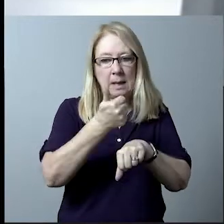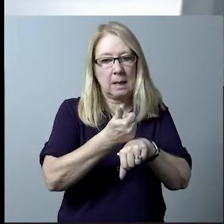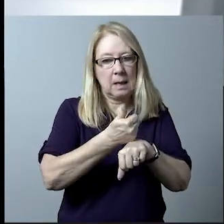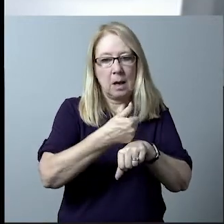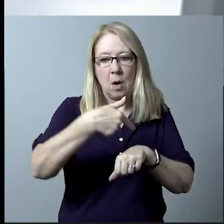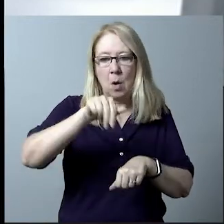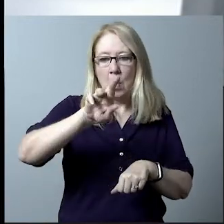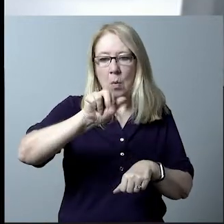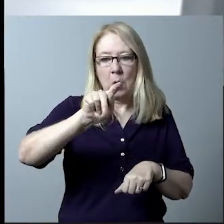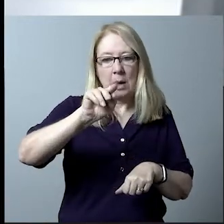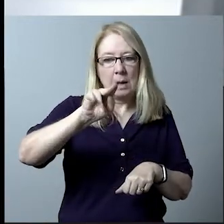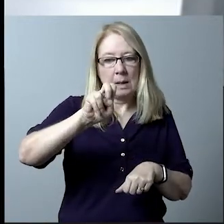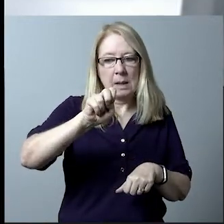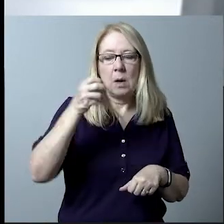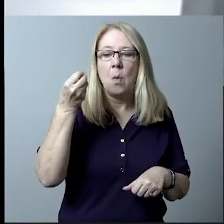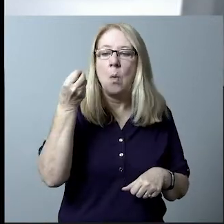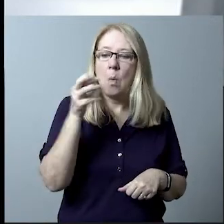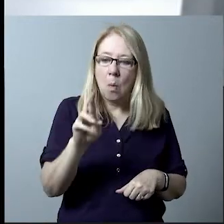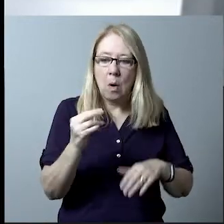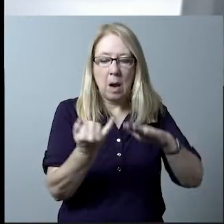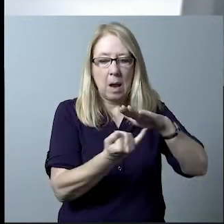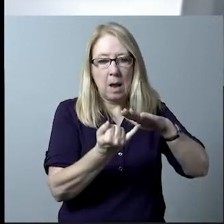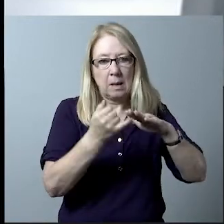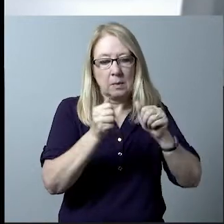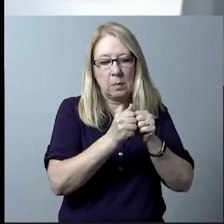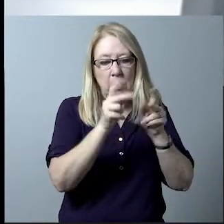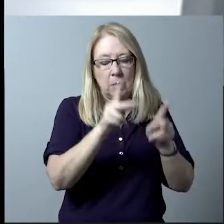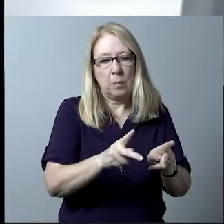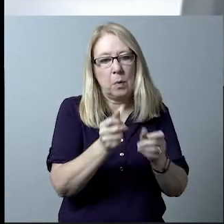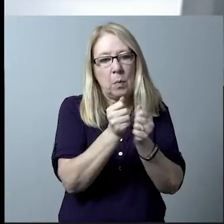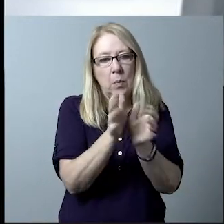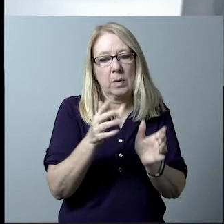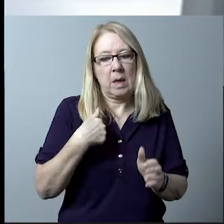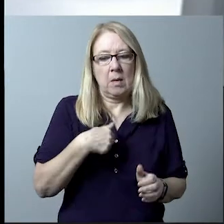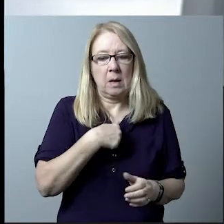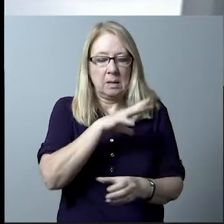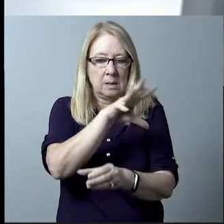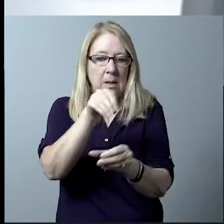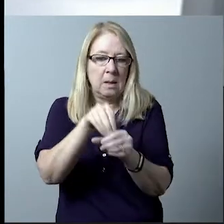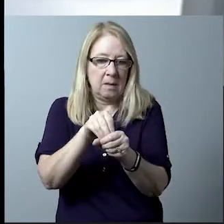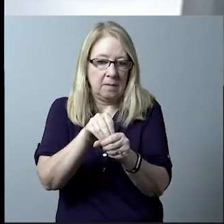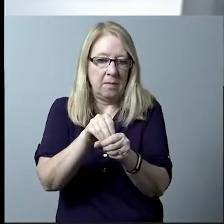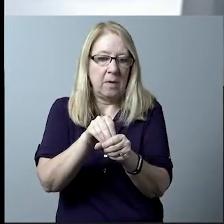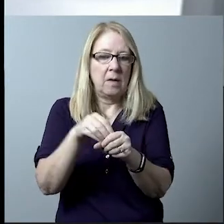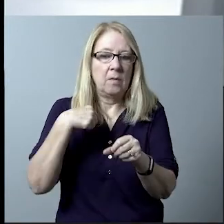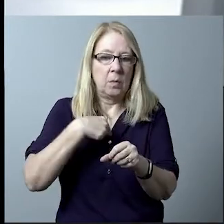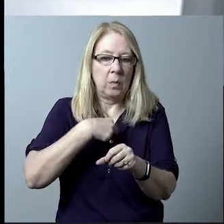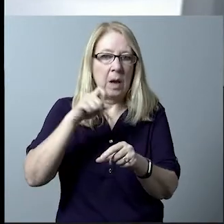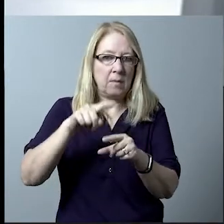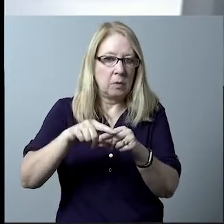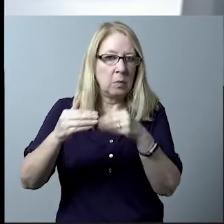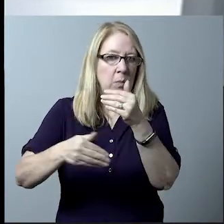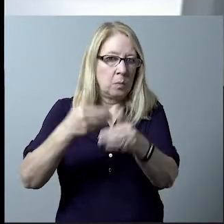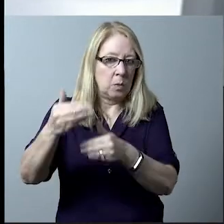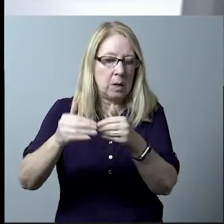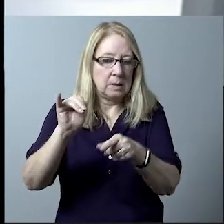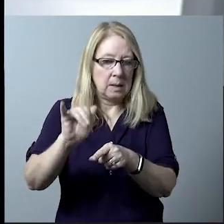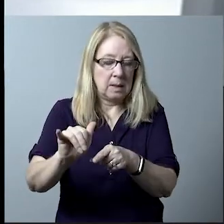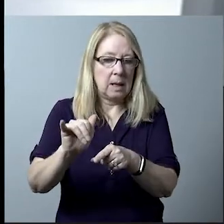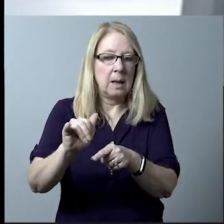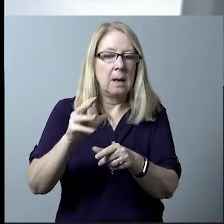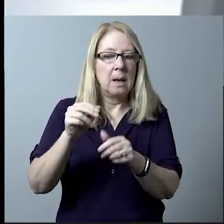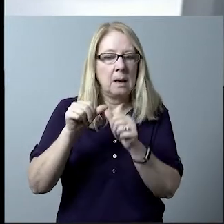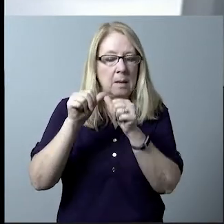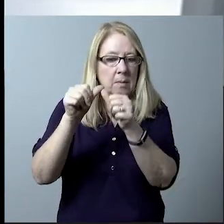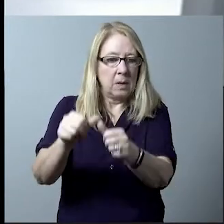but you cannot implement a quarantine or an isolation on somebody without the Wellness Center kind of getting all that information and helping